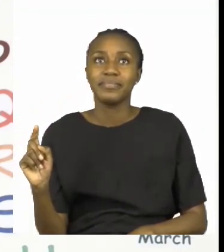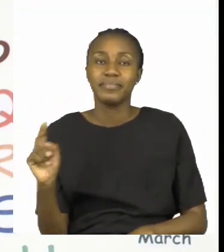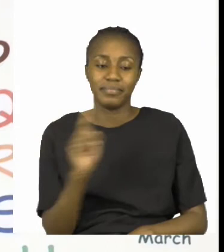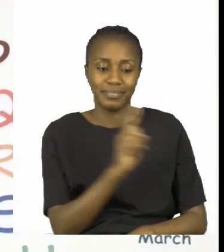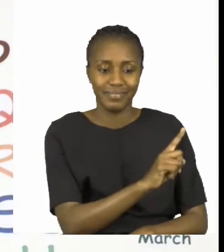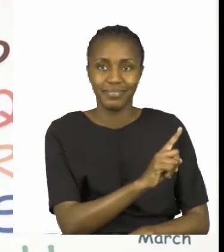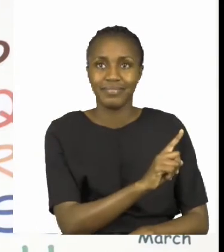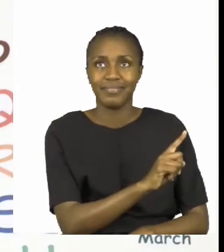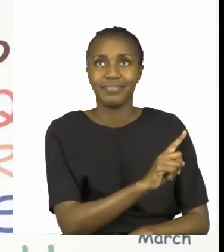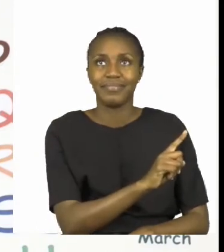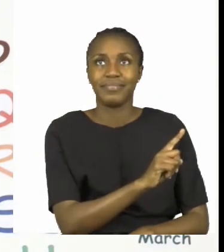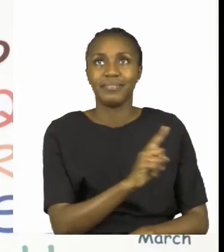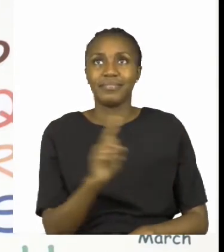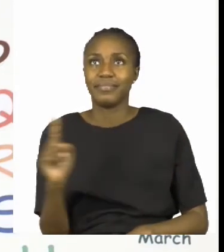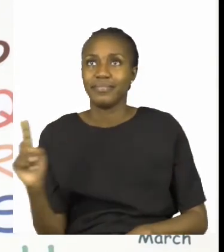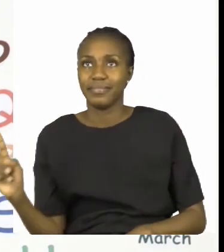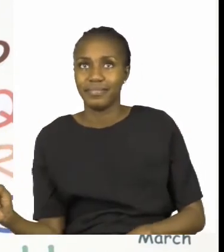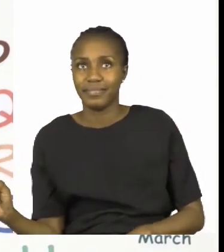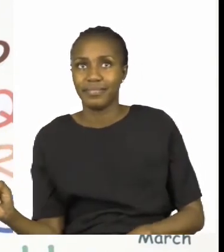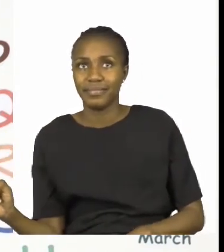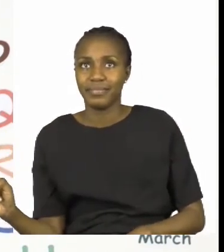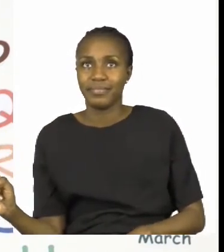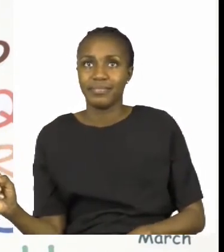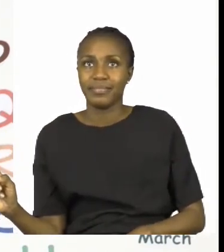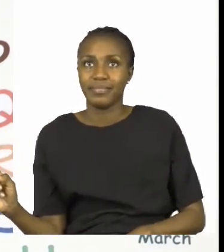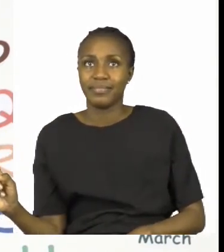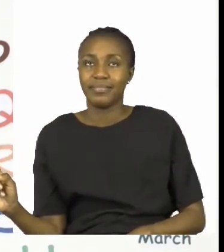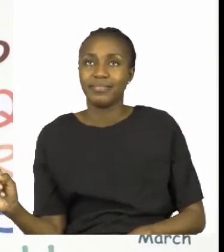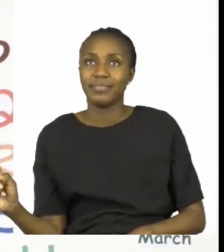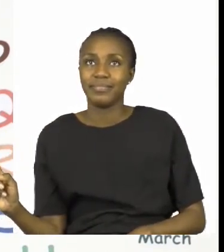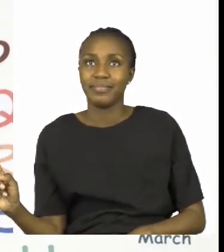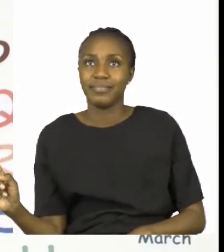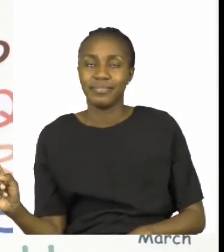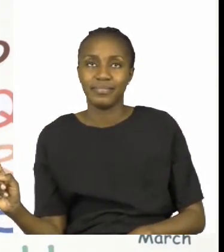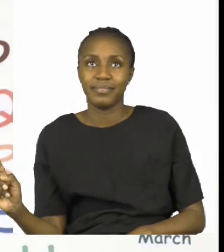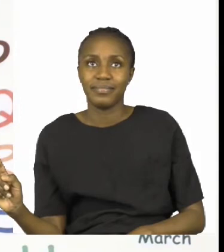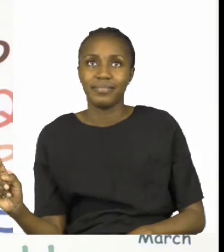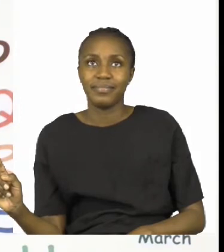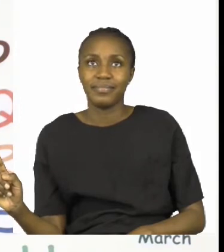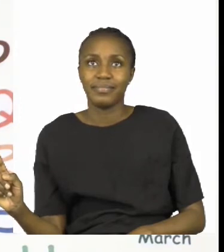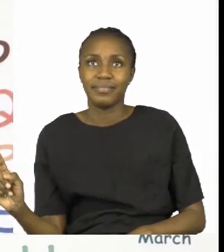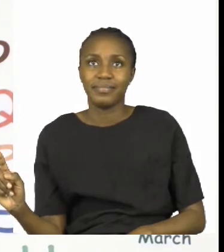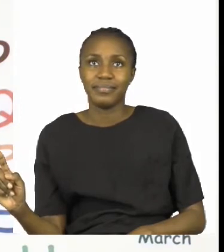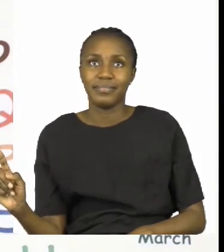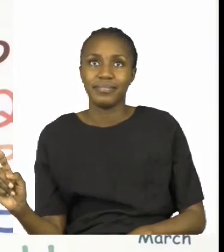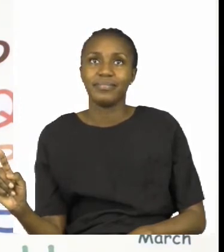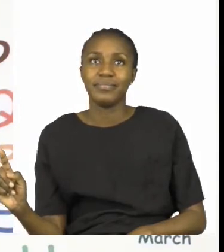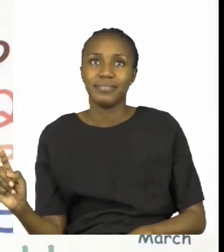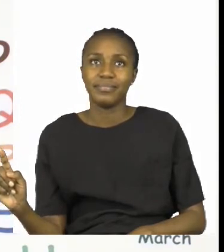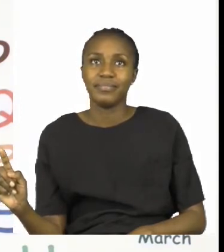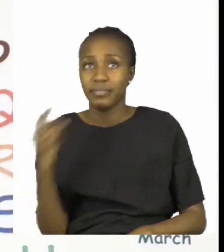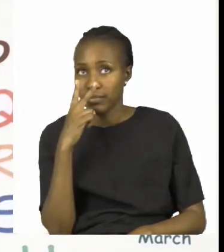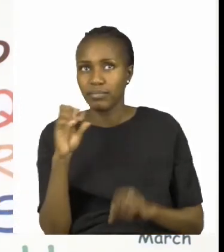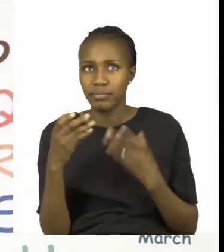3 for Sarah, and 3 for Sean. Before we continue, let's